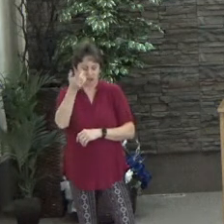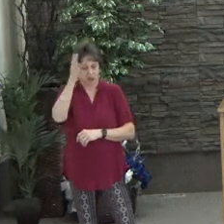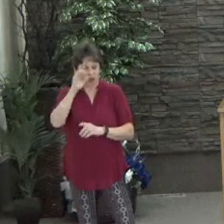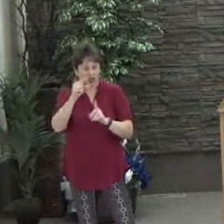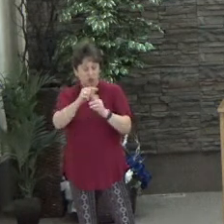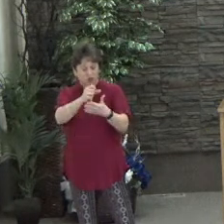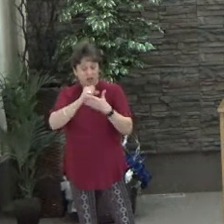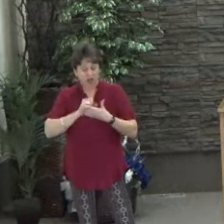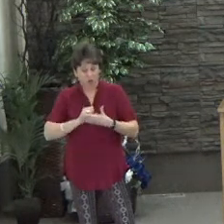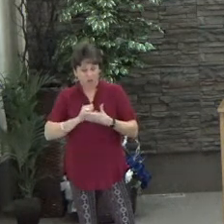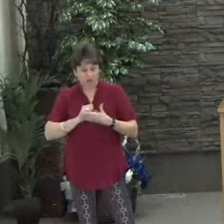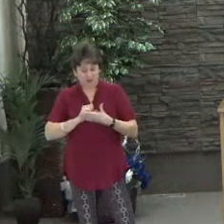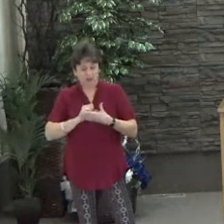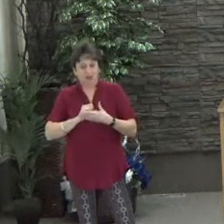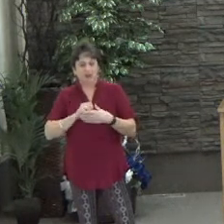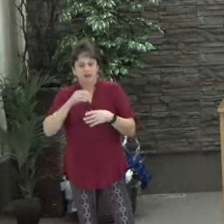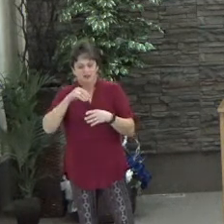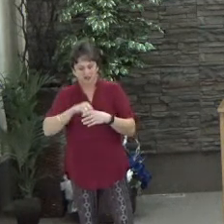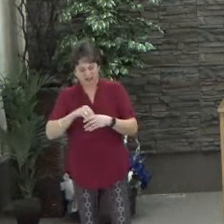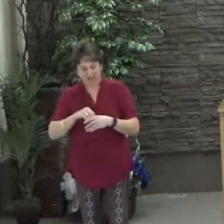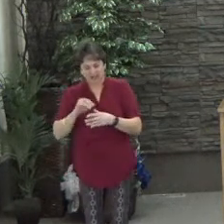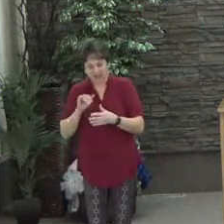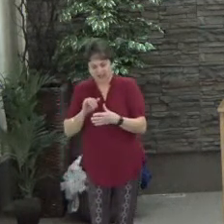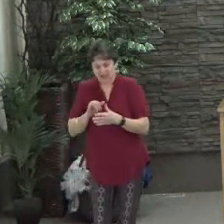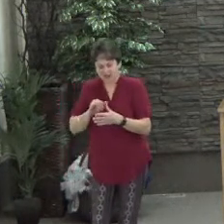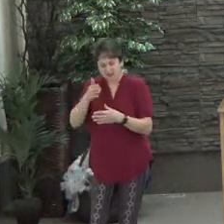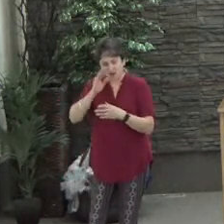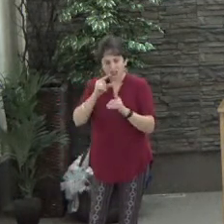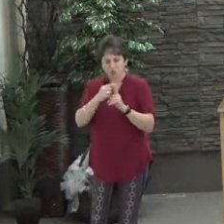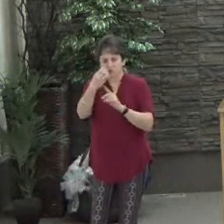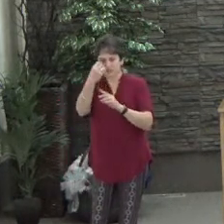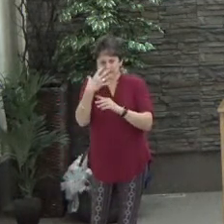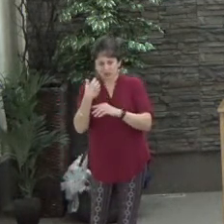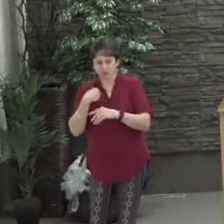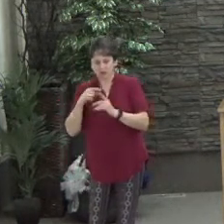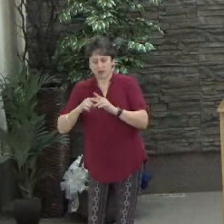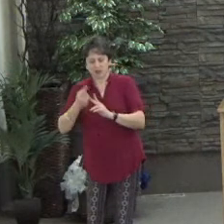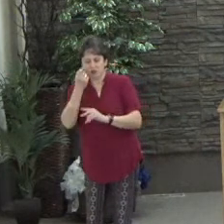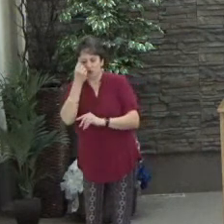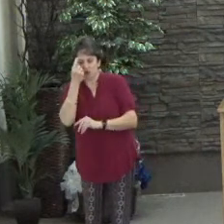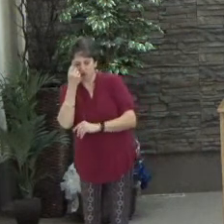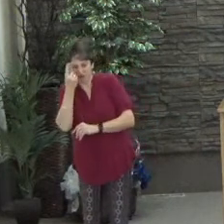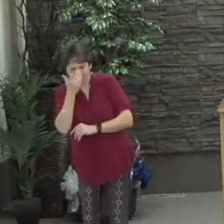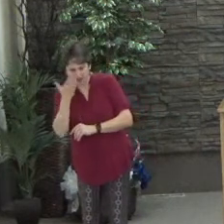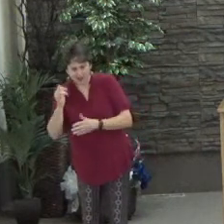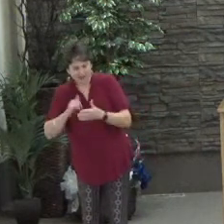dump because it's in its light we begin to see things that we would otherwise miss.